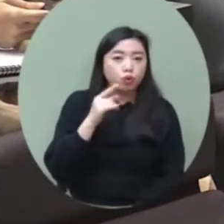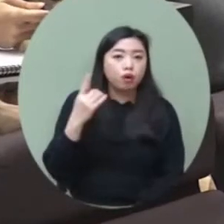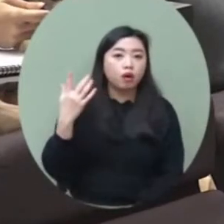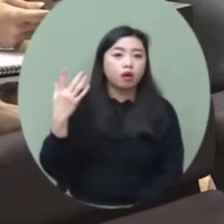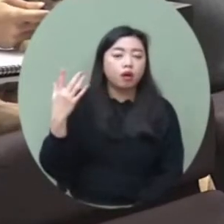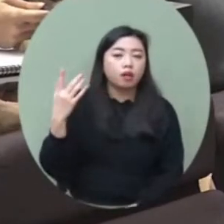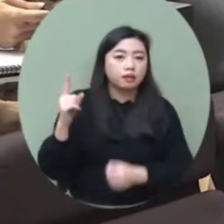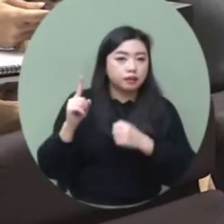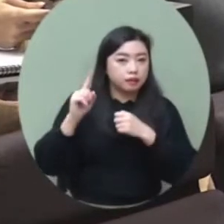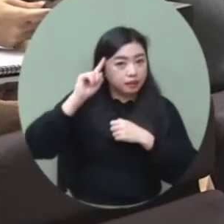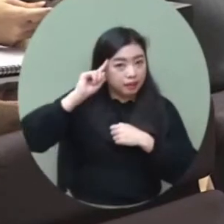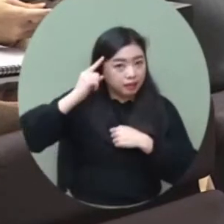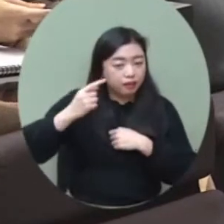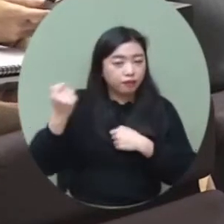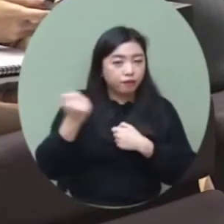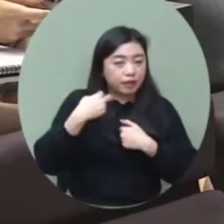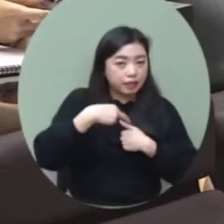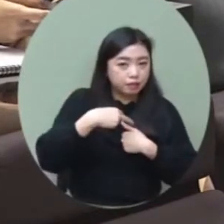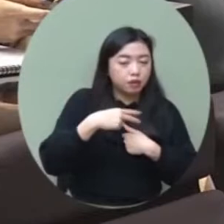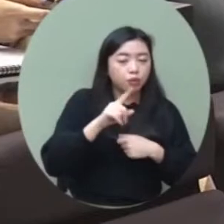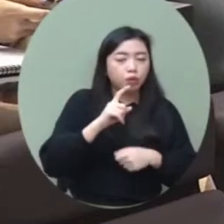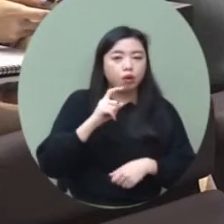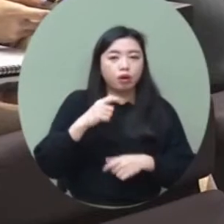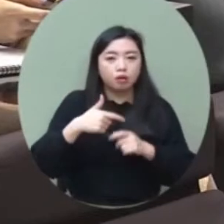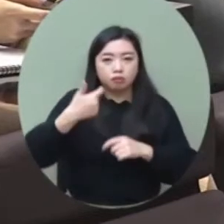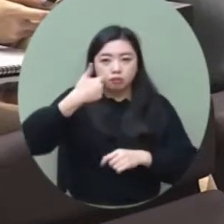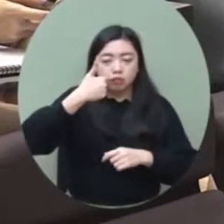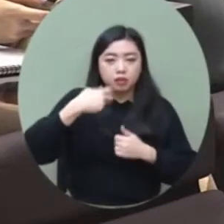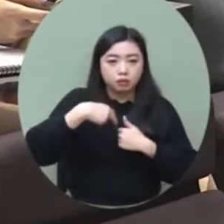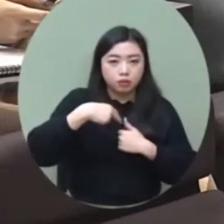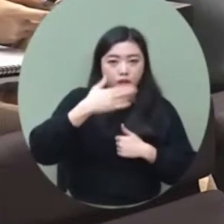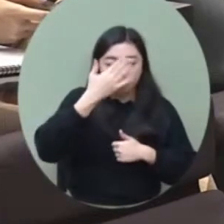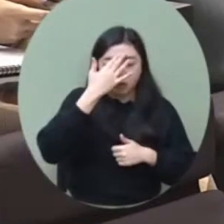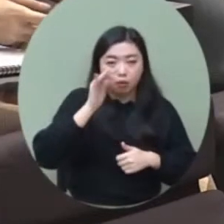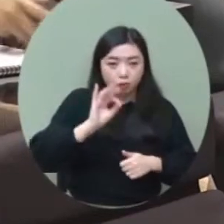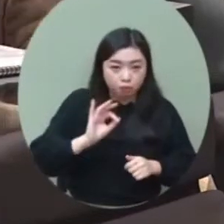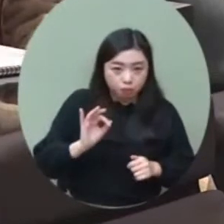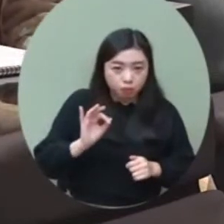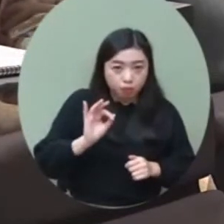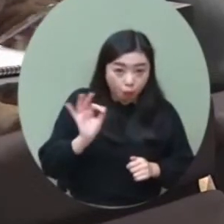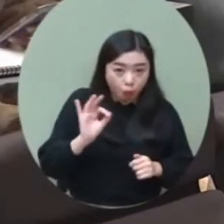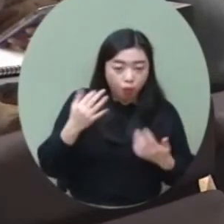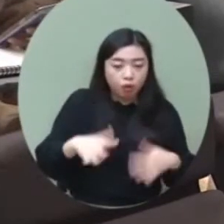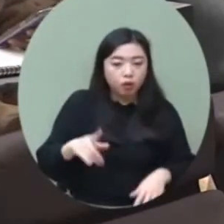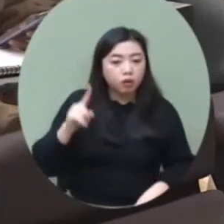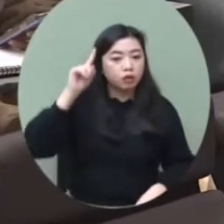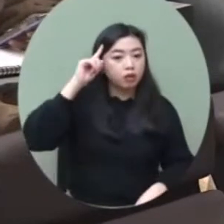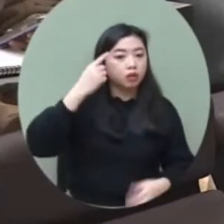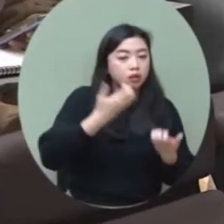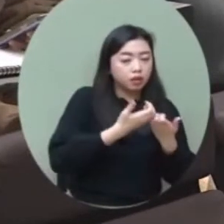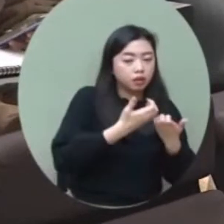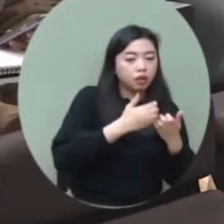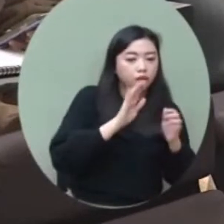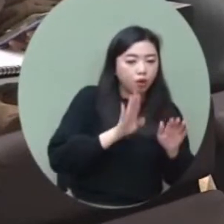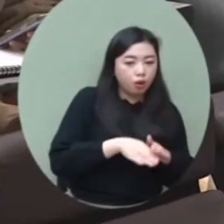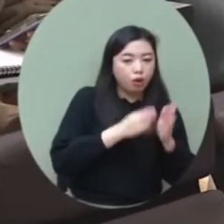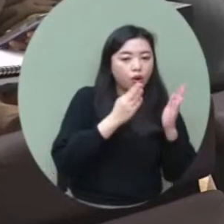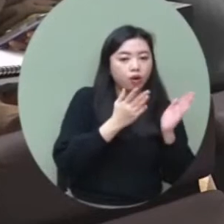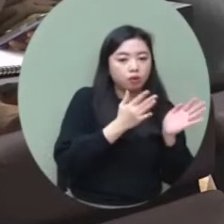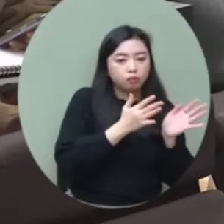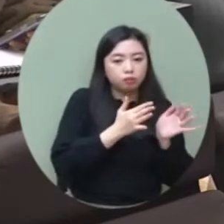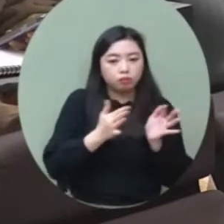weeks isolation. So if a patient is tested positive on day